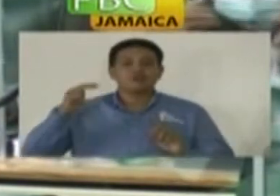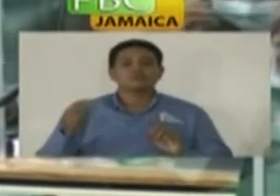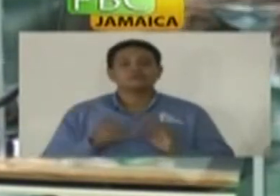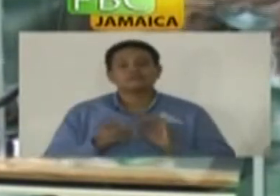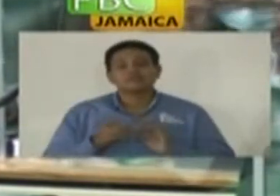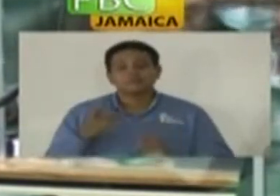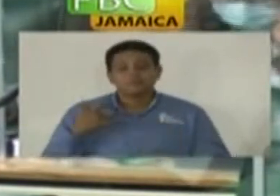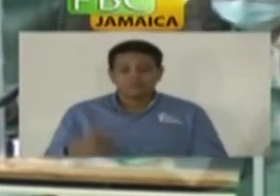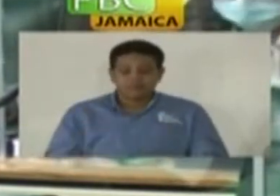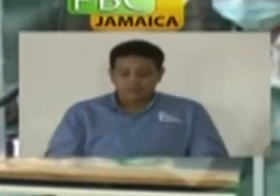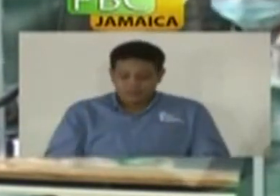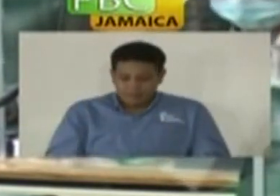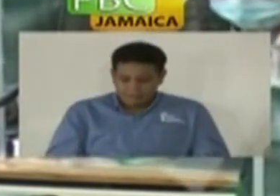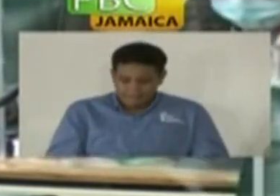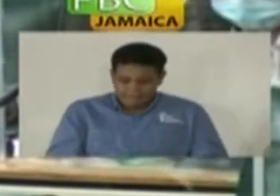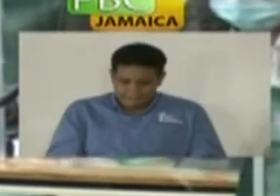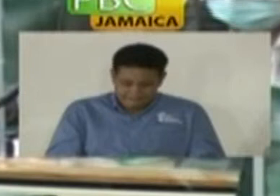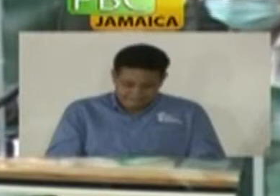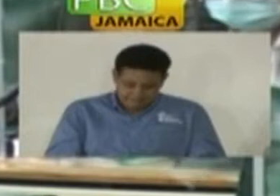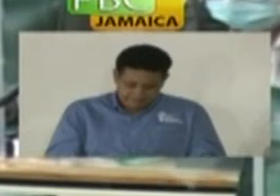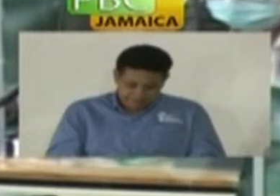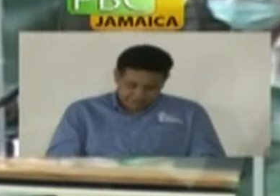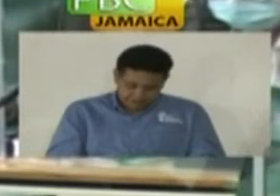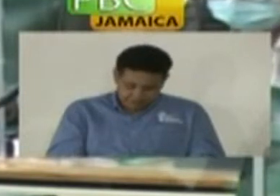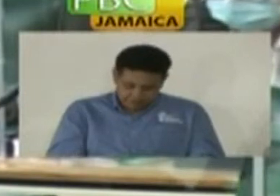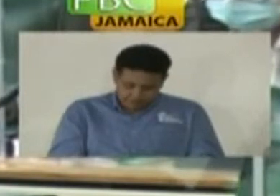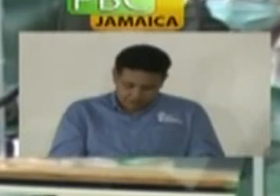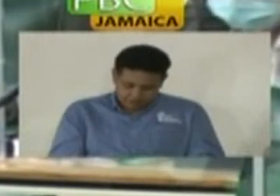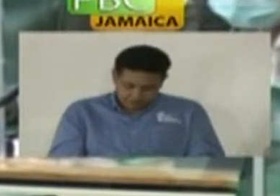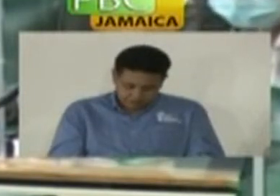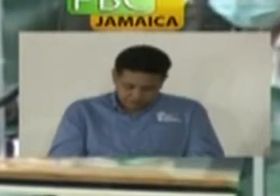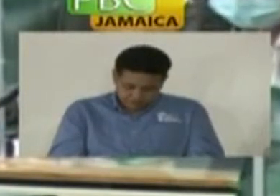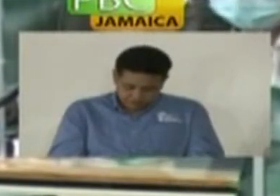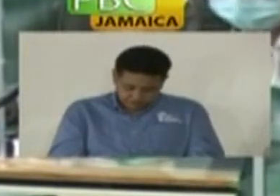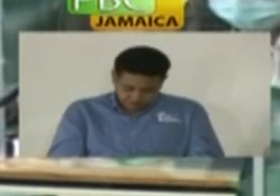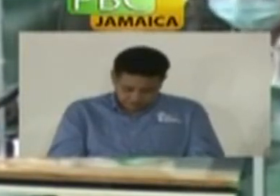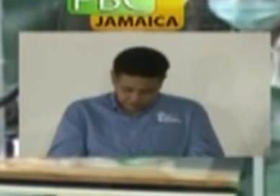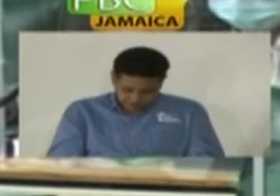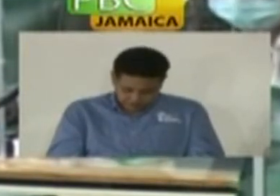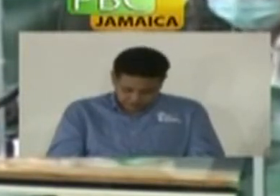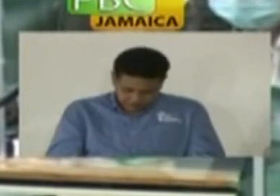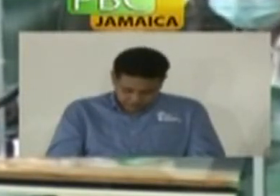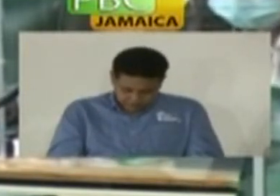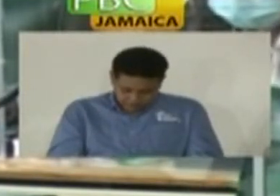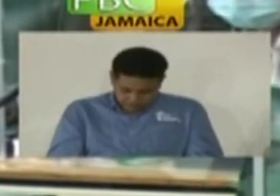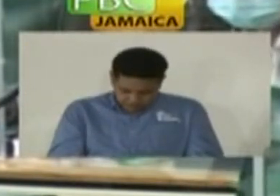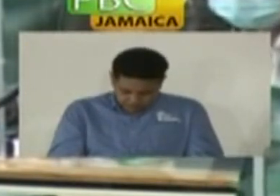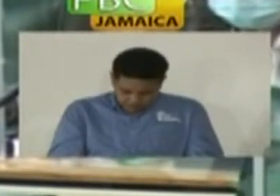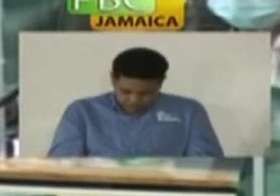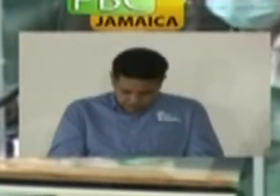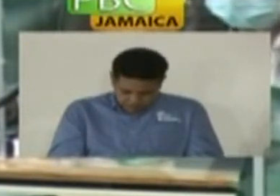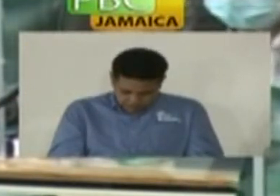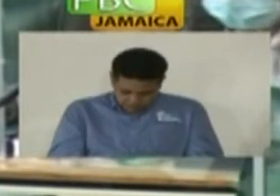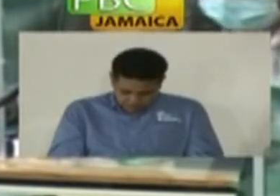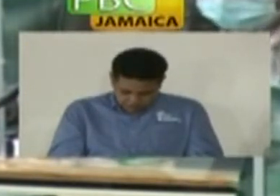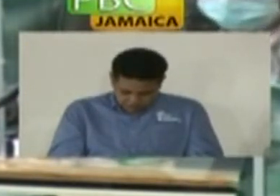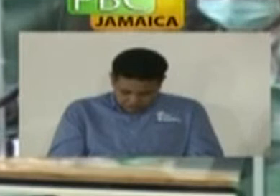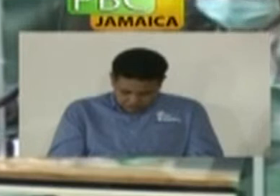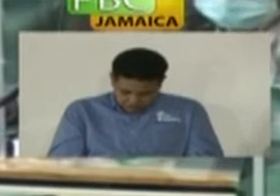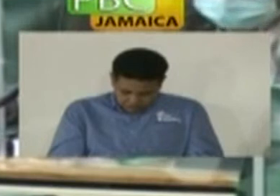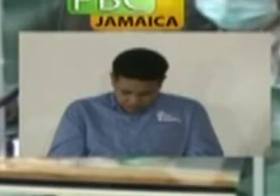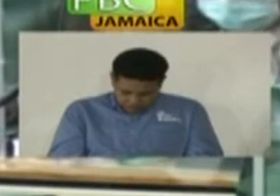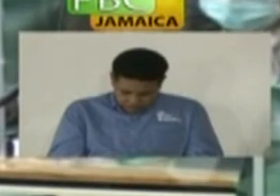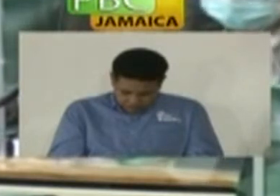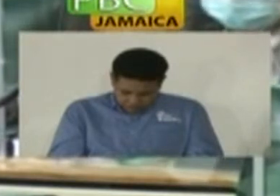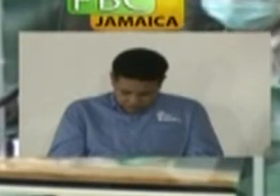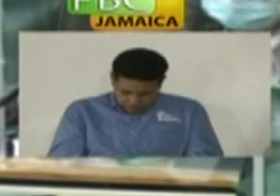people. So I want to thank him for his presentation in particular, although I thank all colleagues for their contributions to this